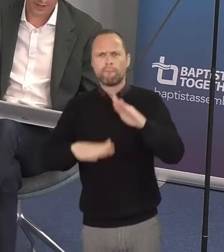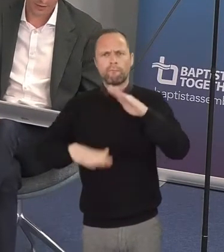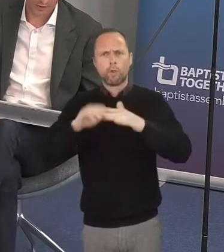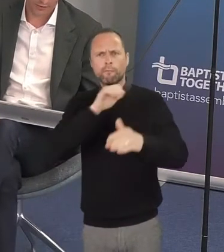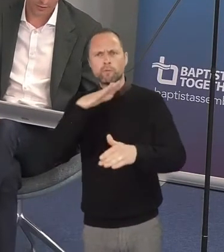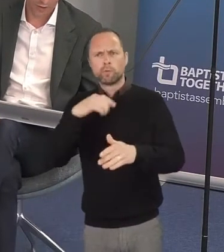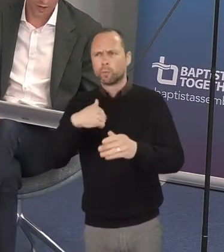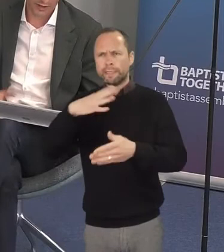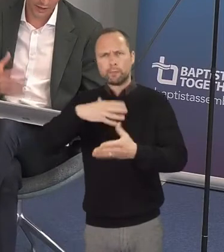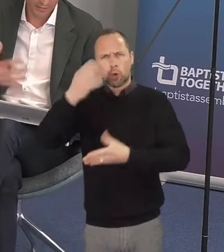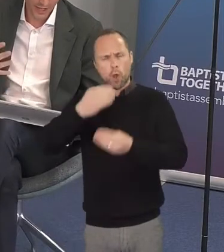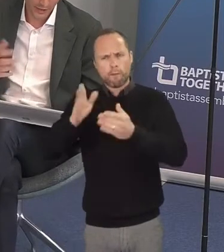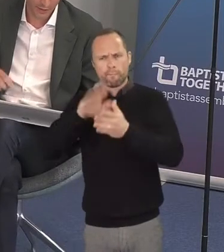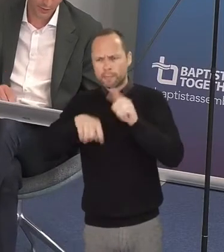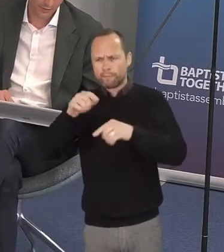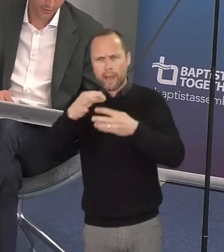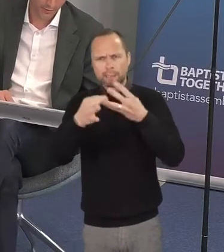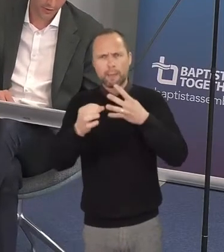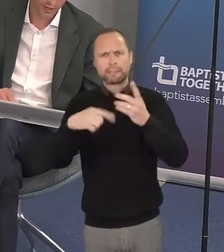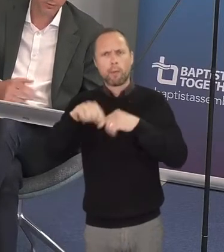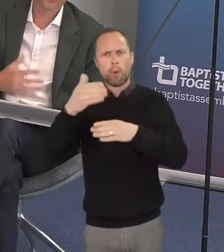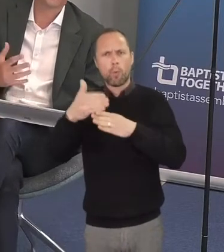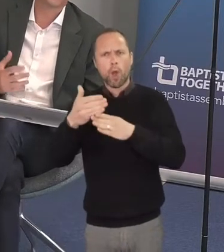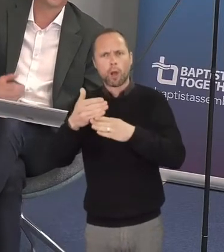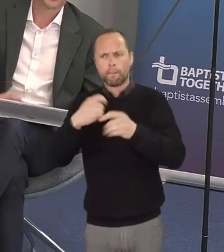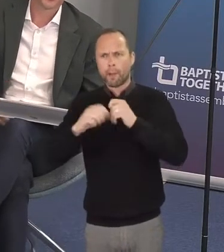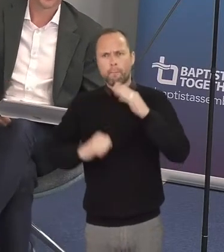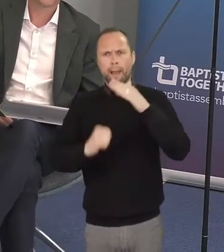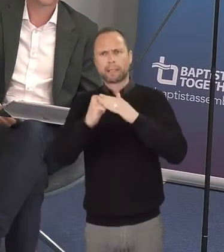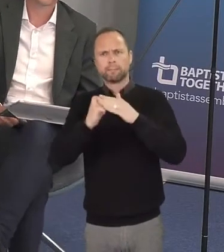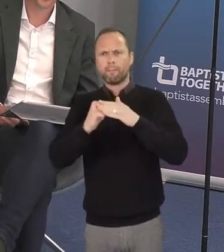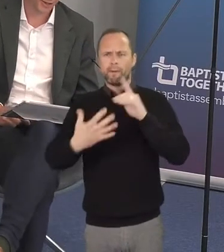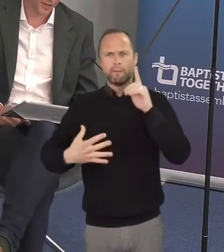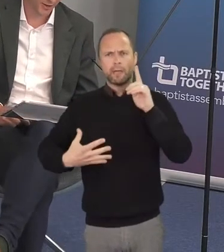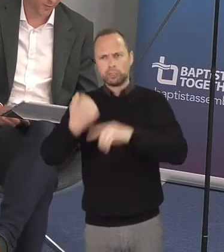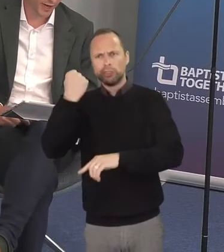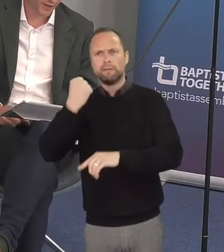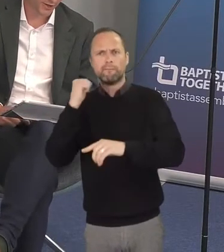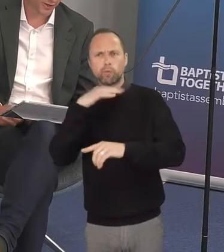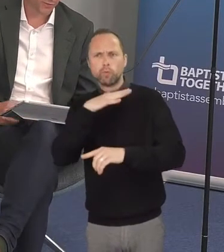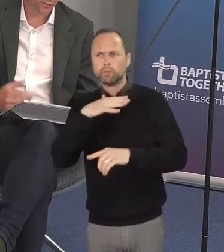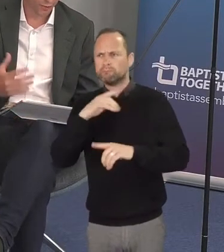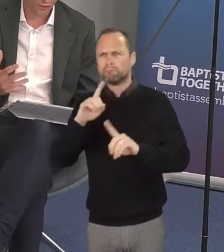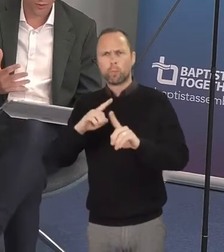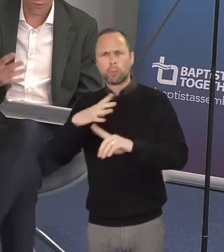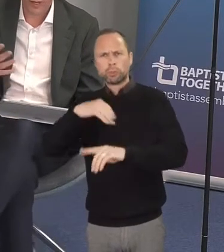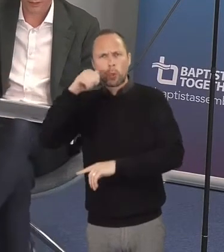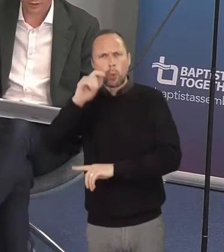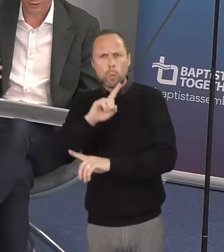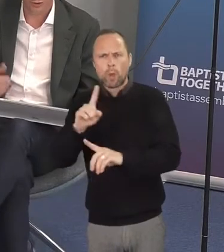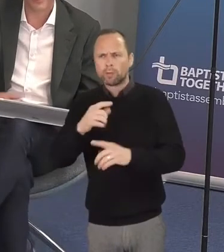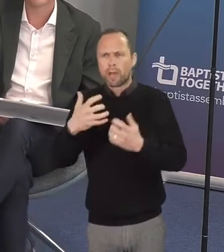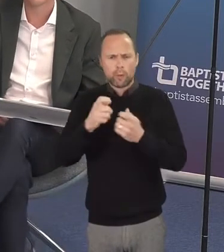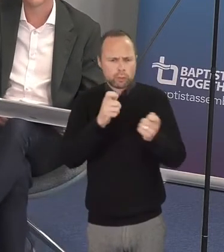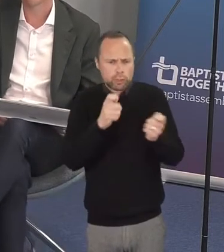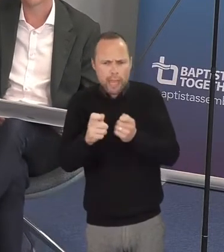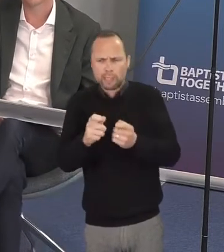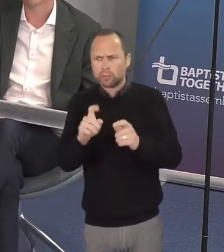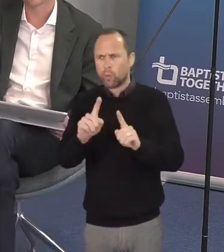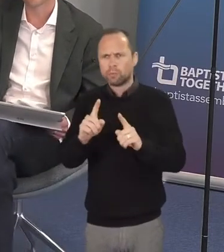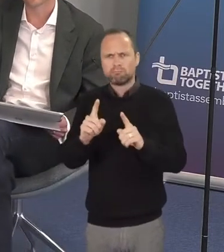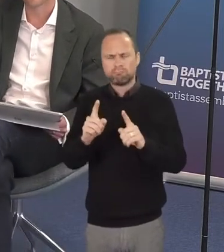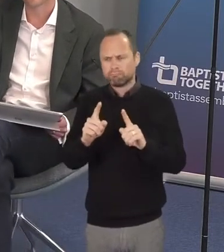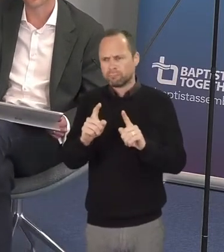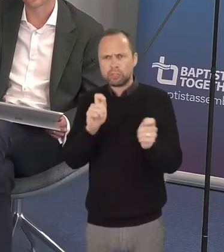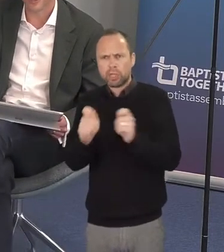different aspects of the work and to maximise fruitfulness. And it was also harder to discern where to prune and where to concentrate